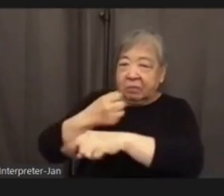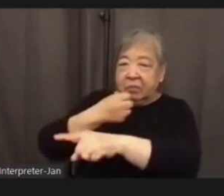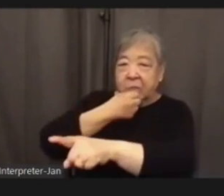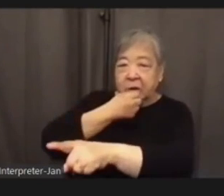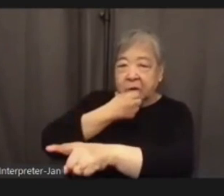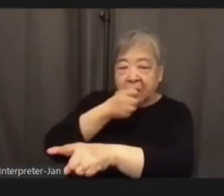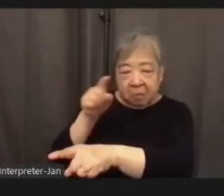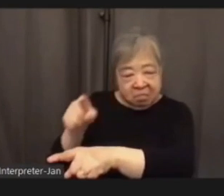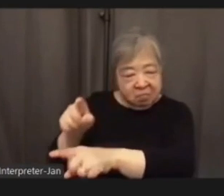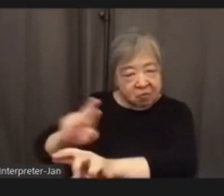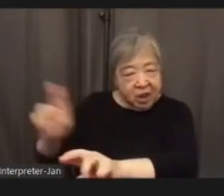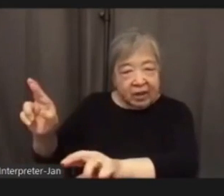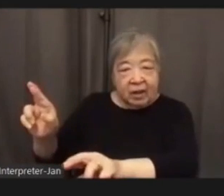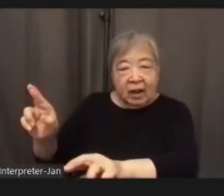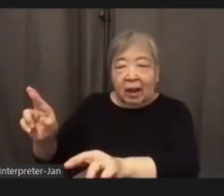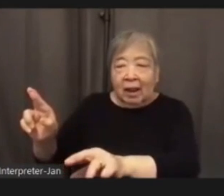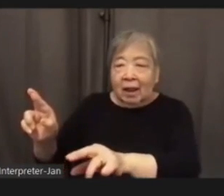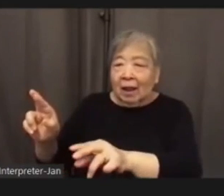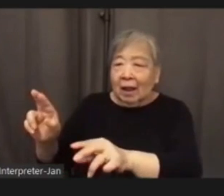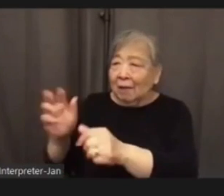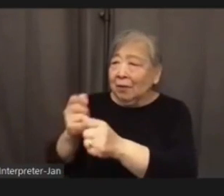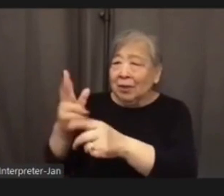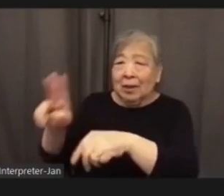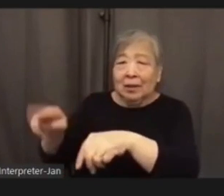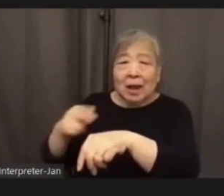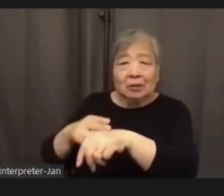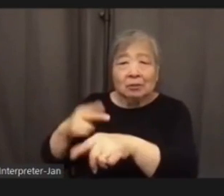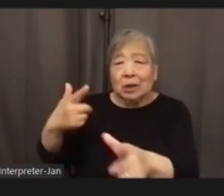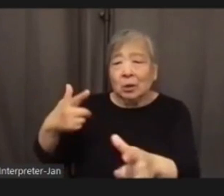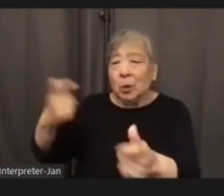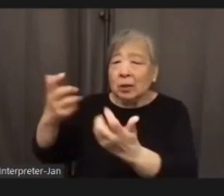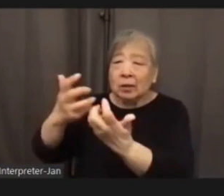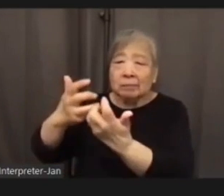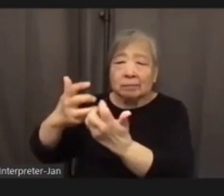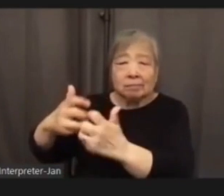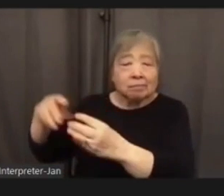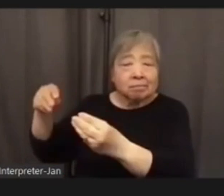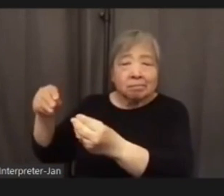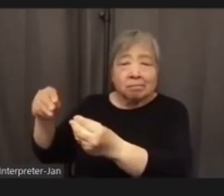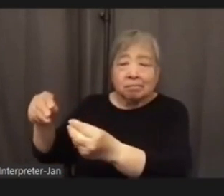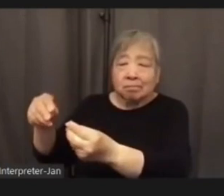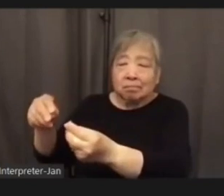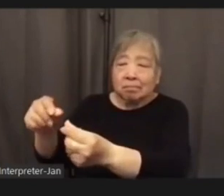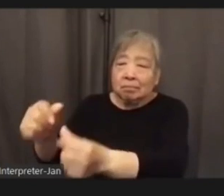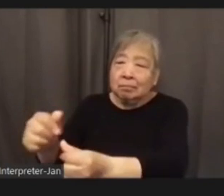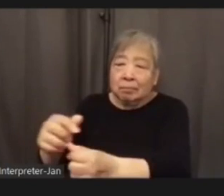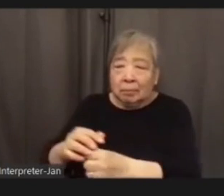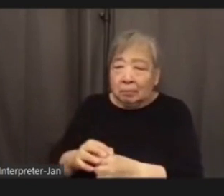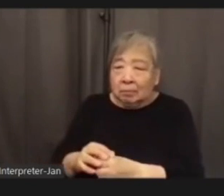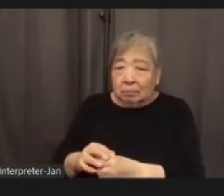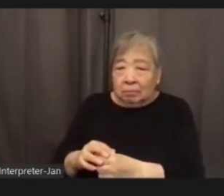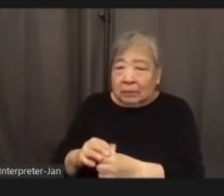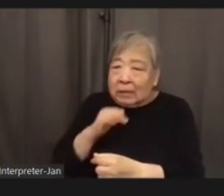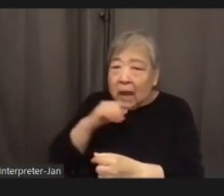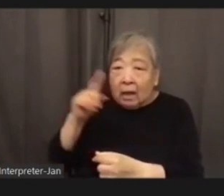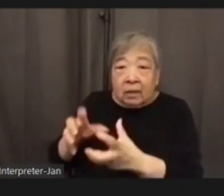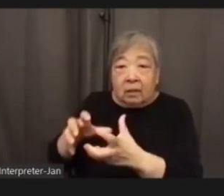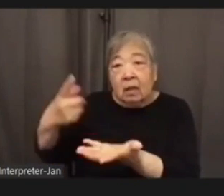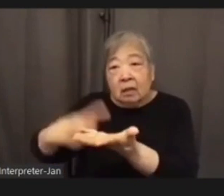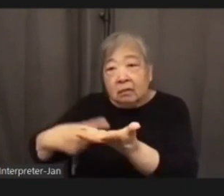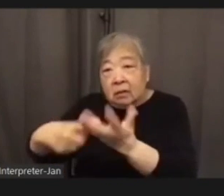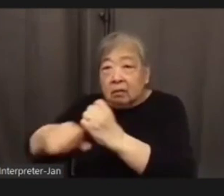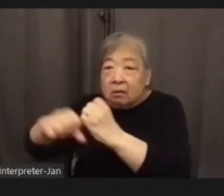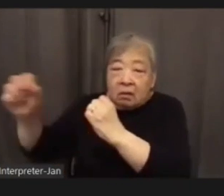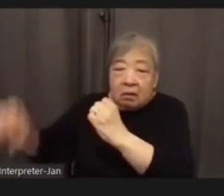was, it just moved seamlessly, quickly, with the least amount of conversation.